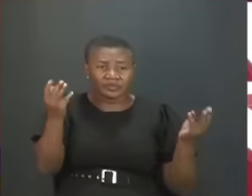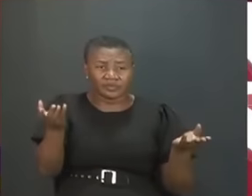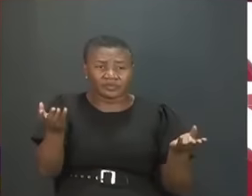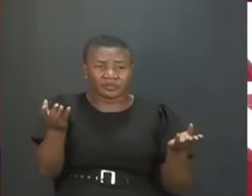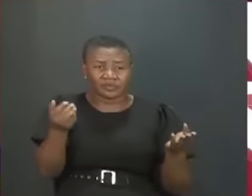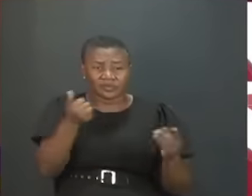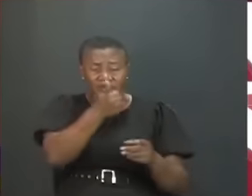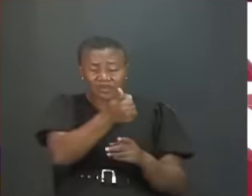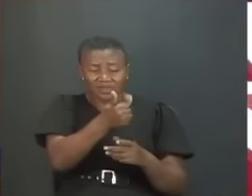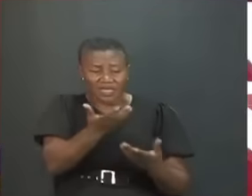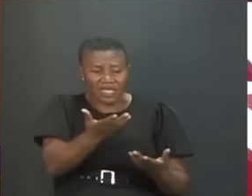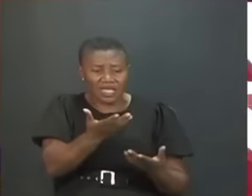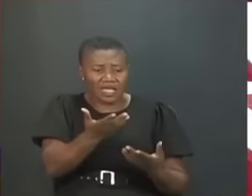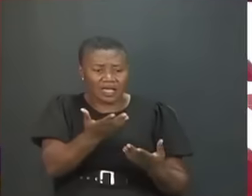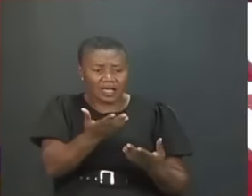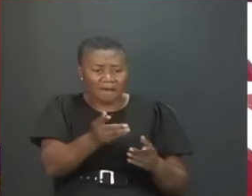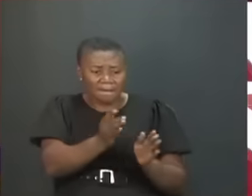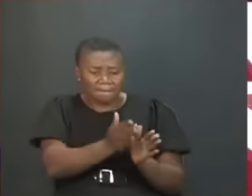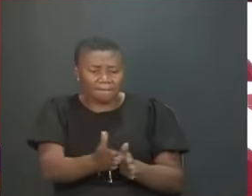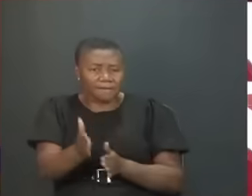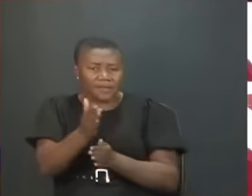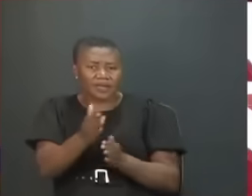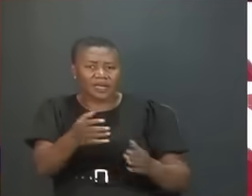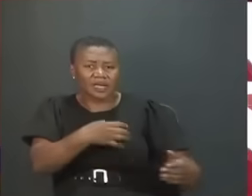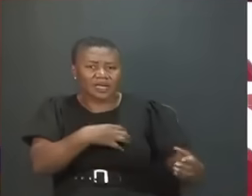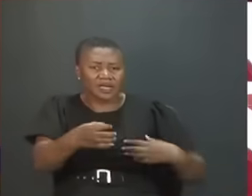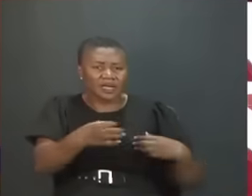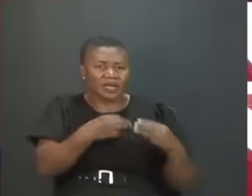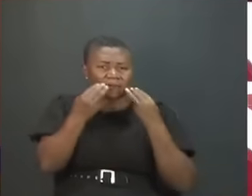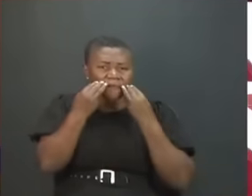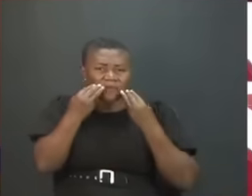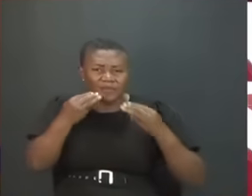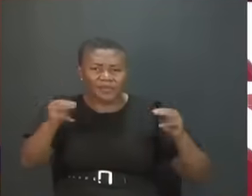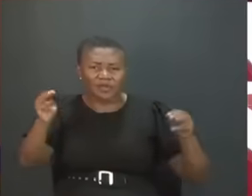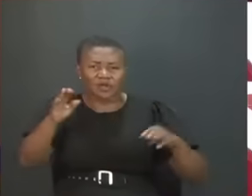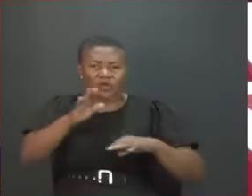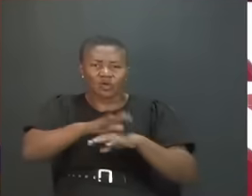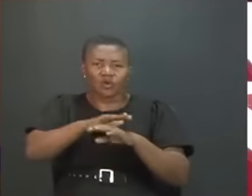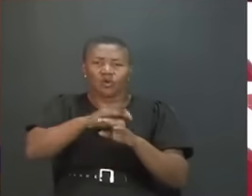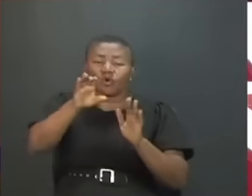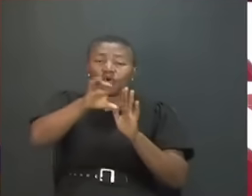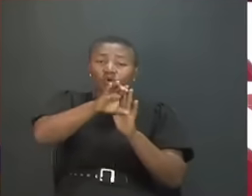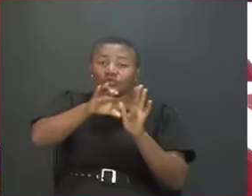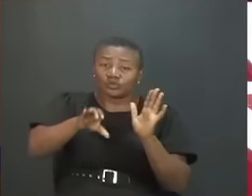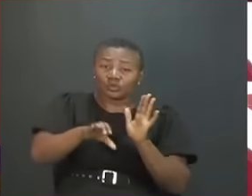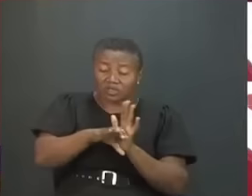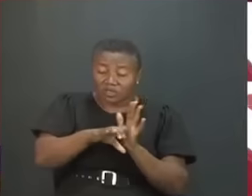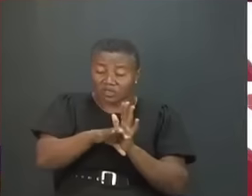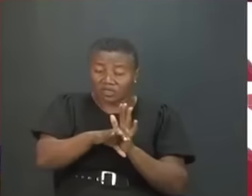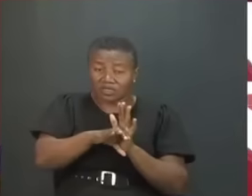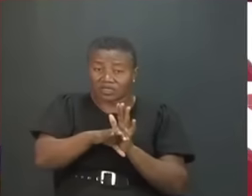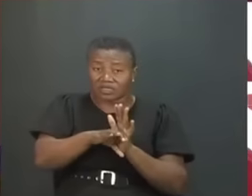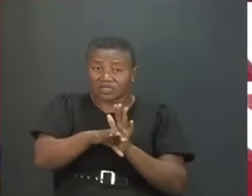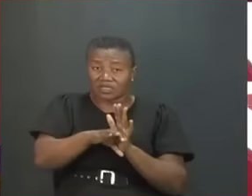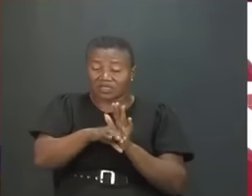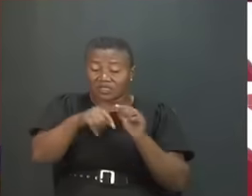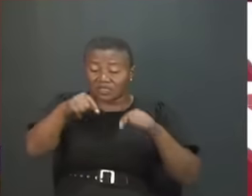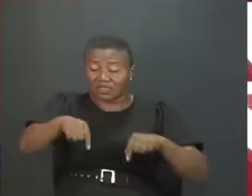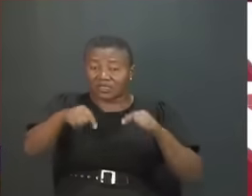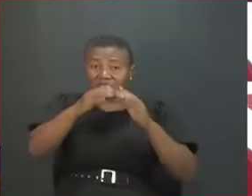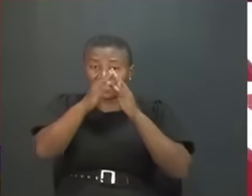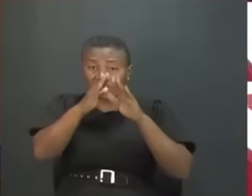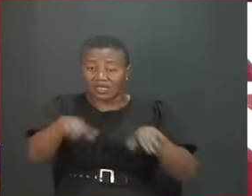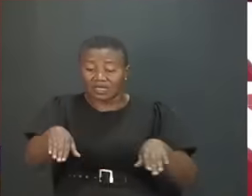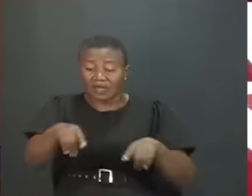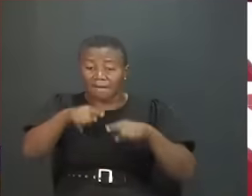to argue a motion. He had prepared to argue a motion on the constitutionality of this House, considering the nomination of the Chief